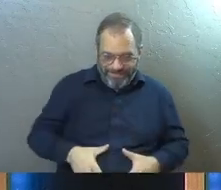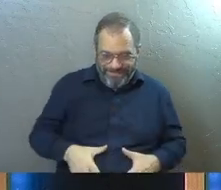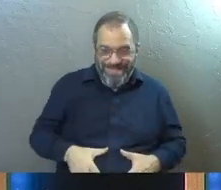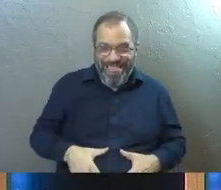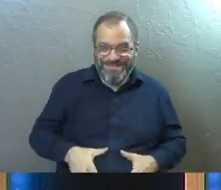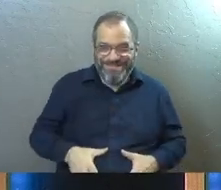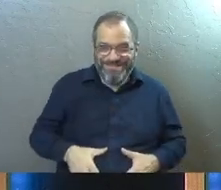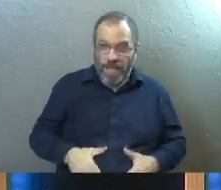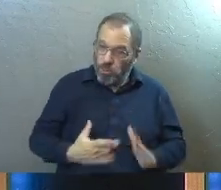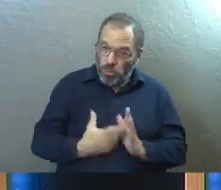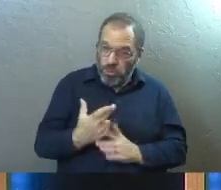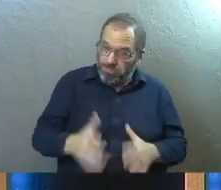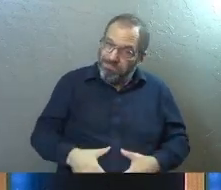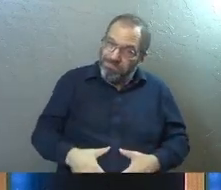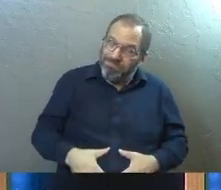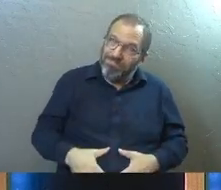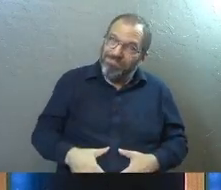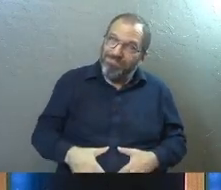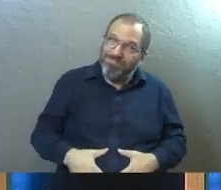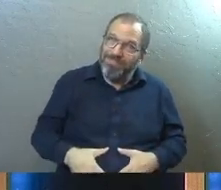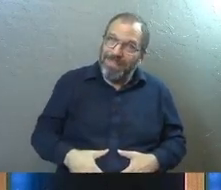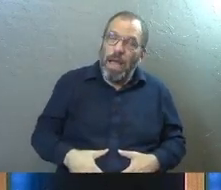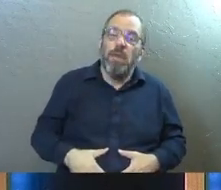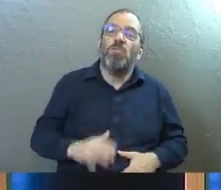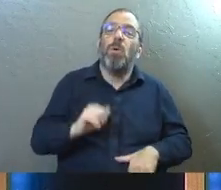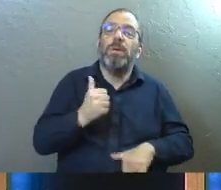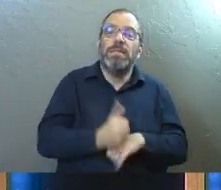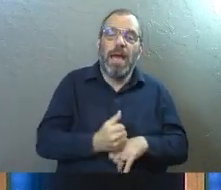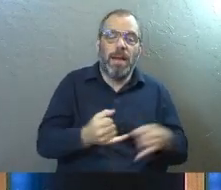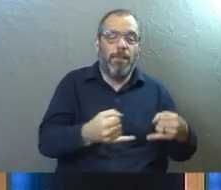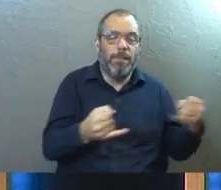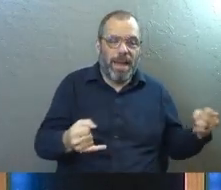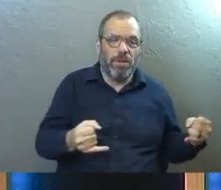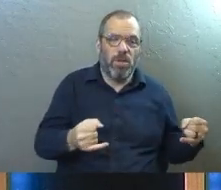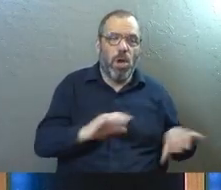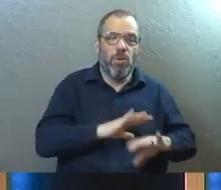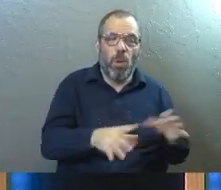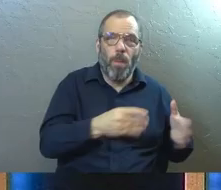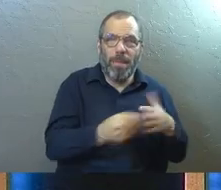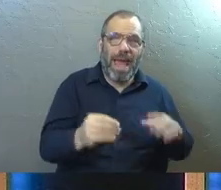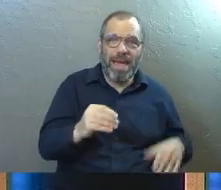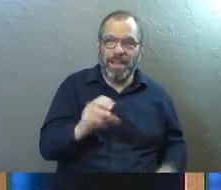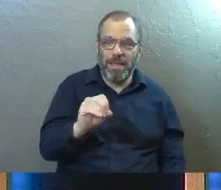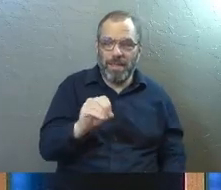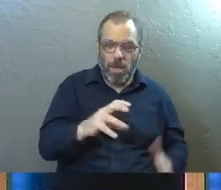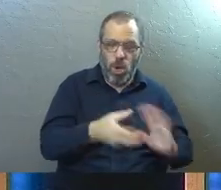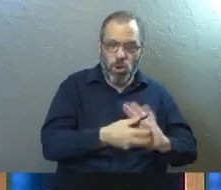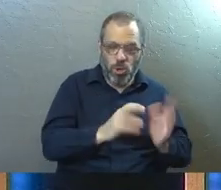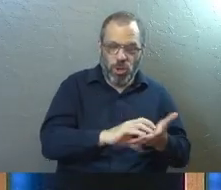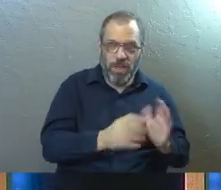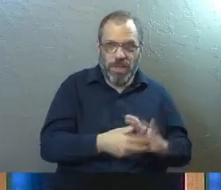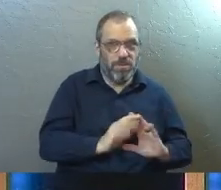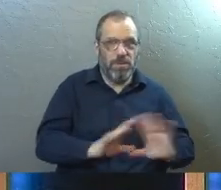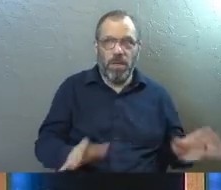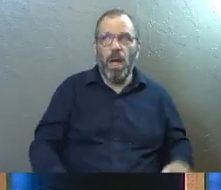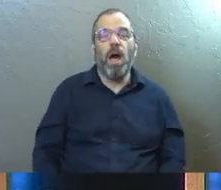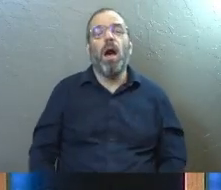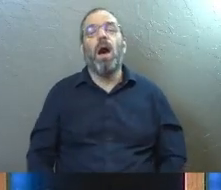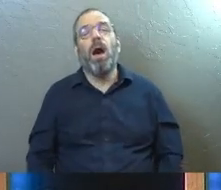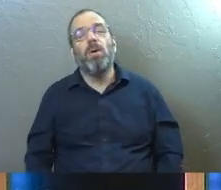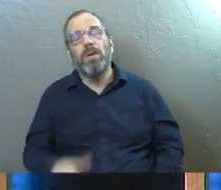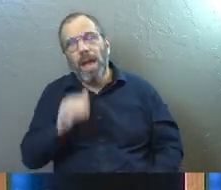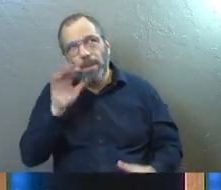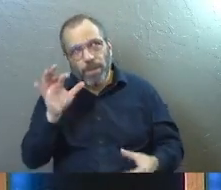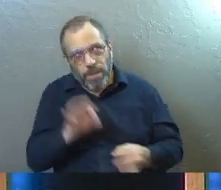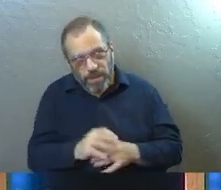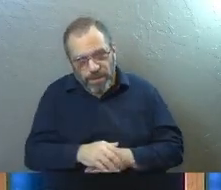saying? It's just the truth. And so what we've done is we've set up a bumper and said, well, let's not buy those things, right? Let's not get those things. And we do it, we're not